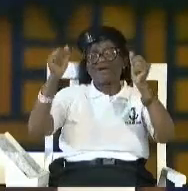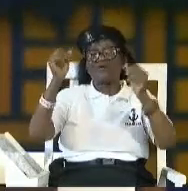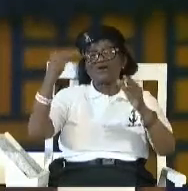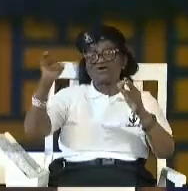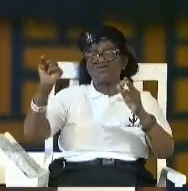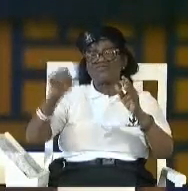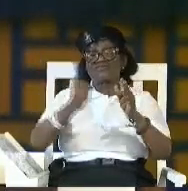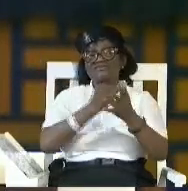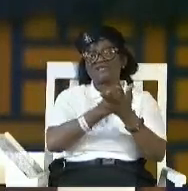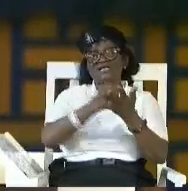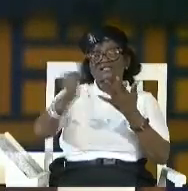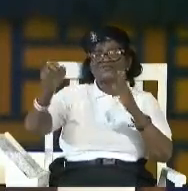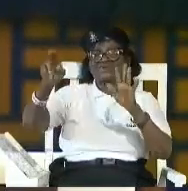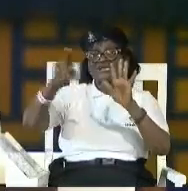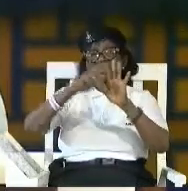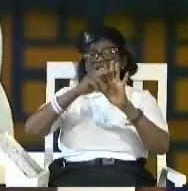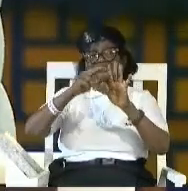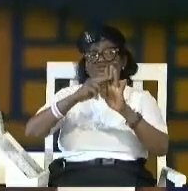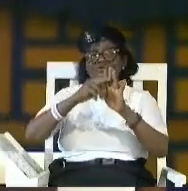sanctification,